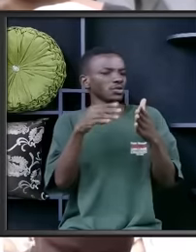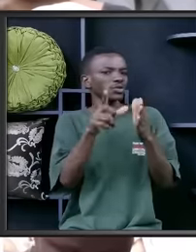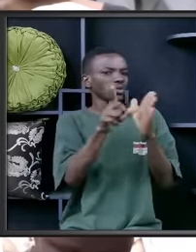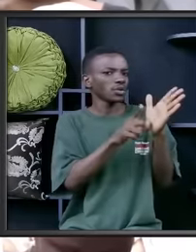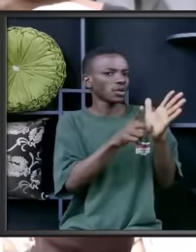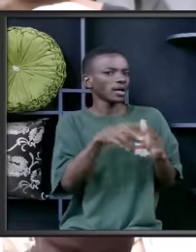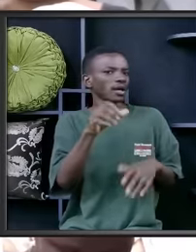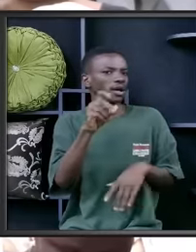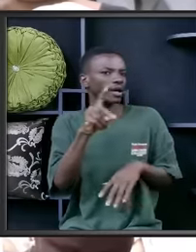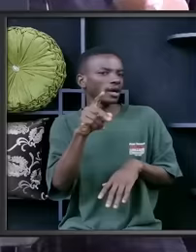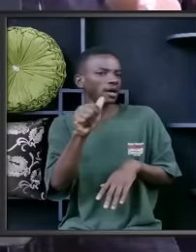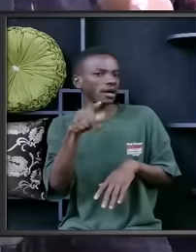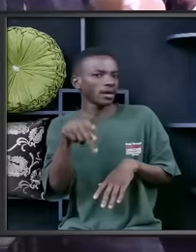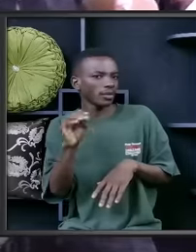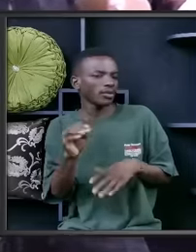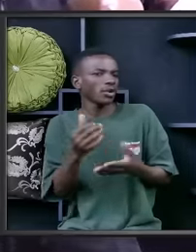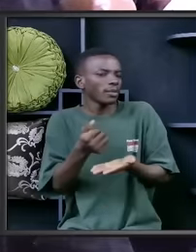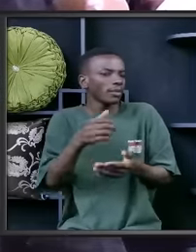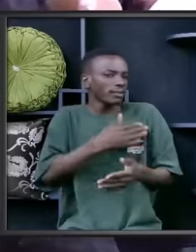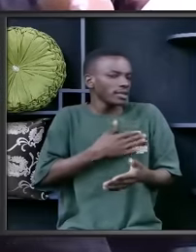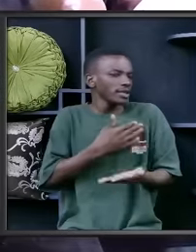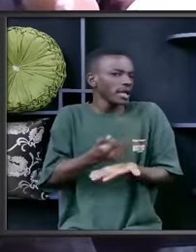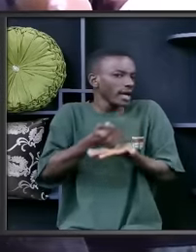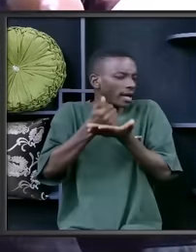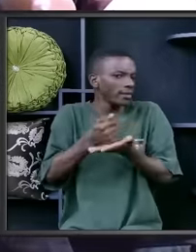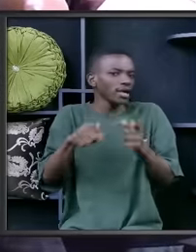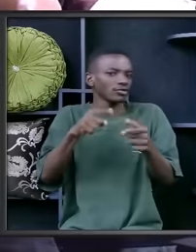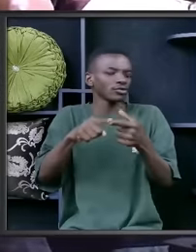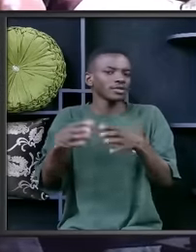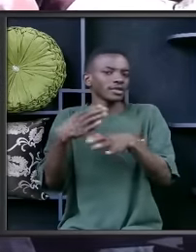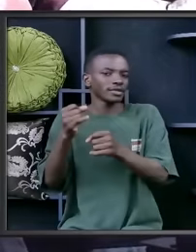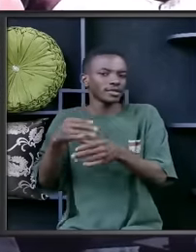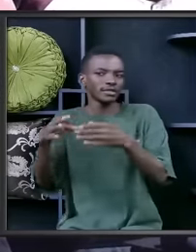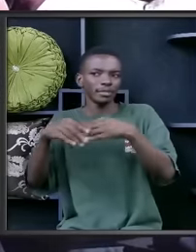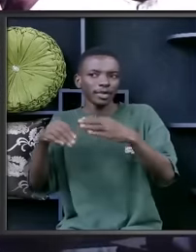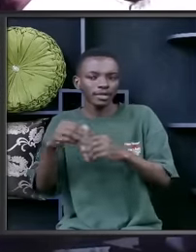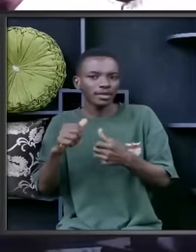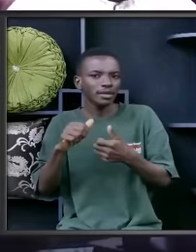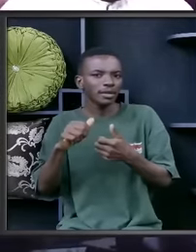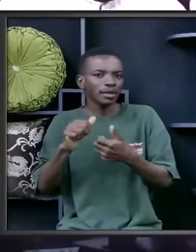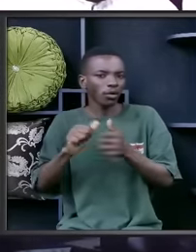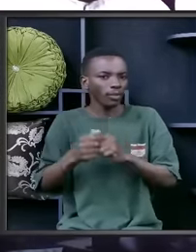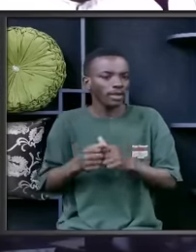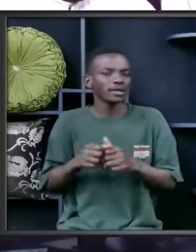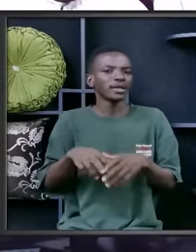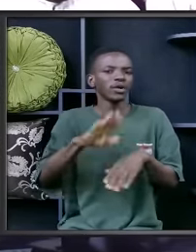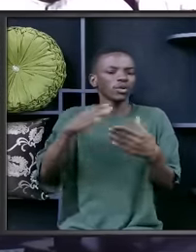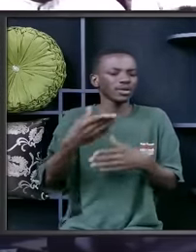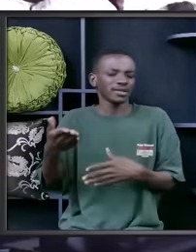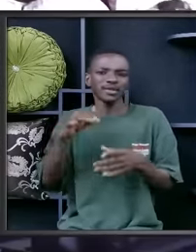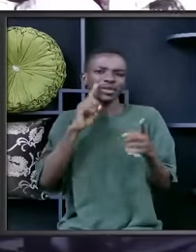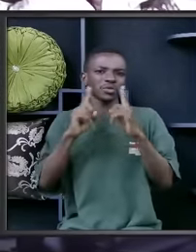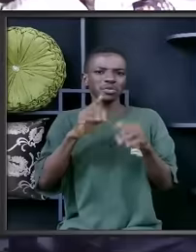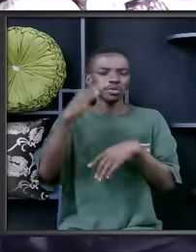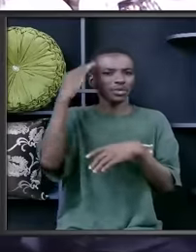in a back leaky. Say, I beg, help me. How I go take follow this matter? Now Barrister Akpo say, madam, all these things where you they talk. Now